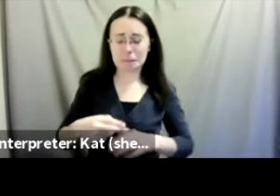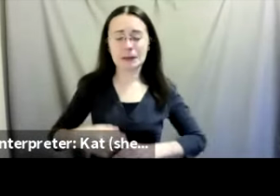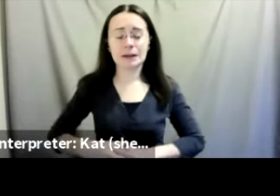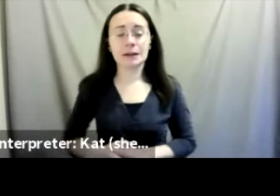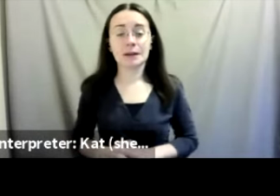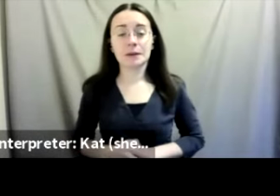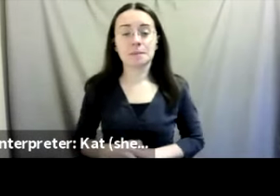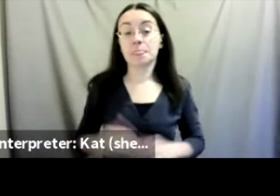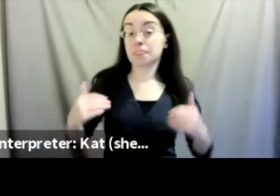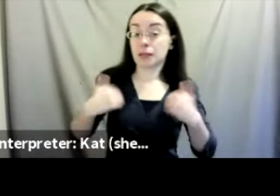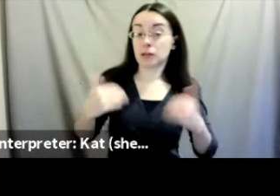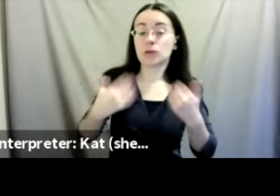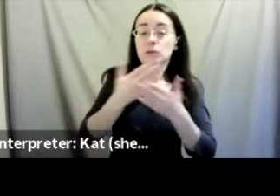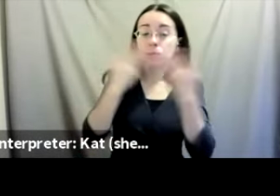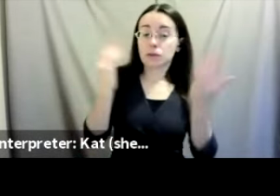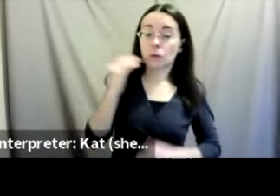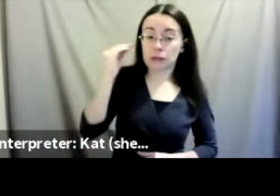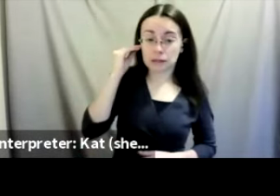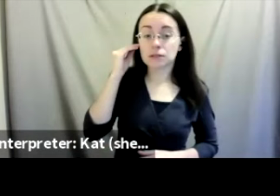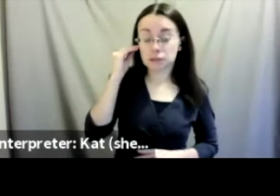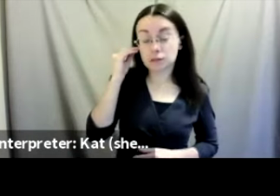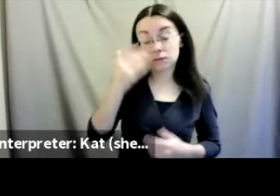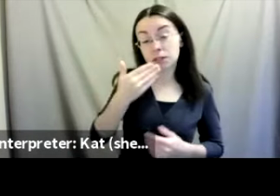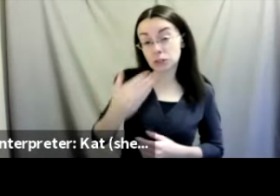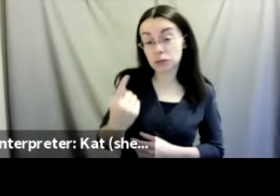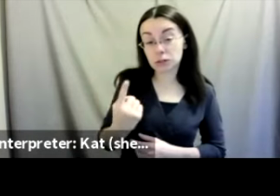Youth homelessness, that's a really good one.